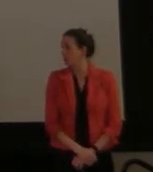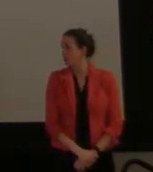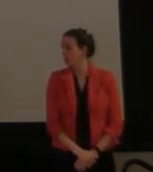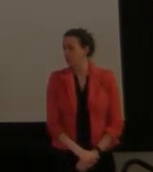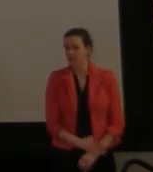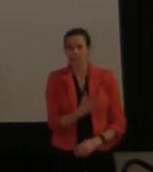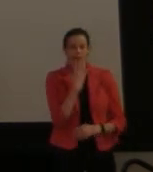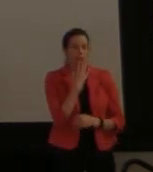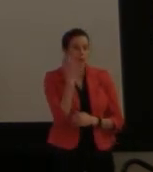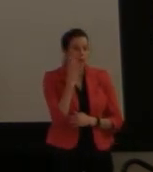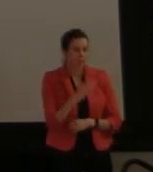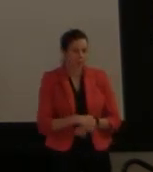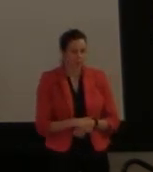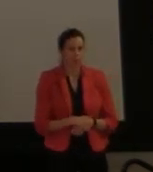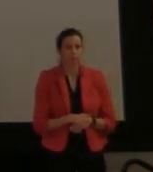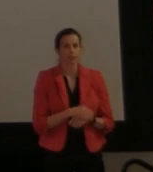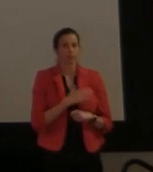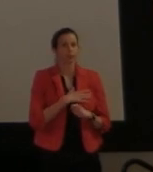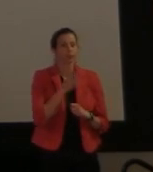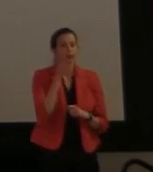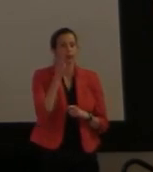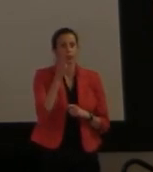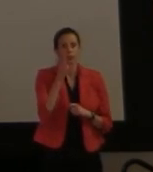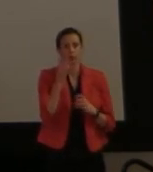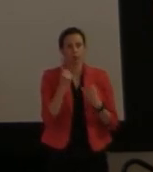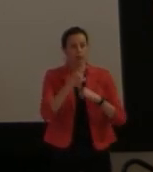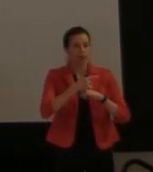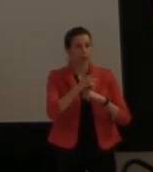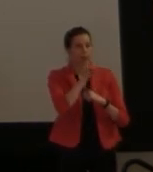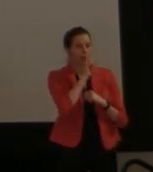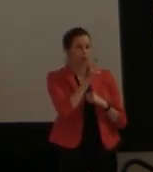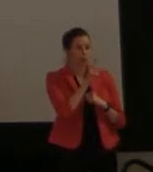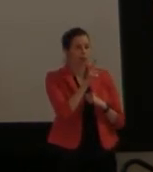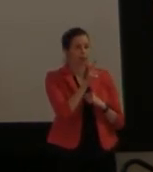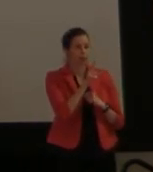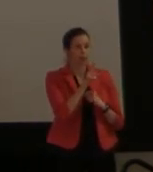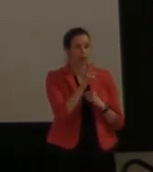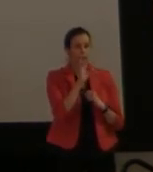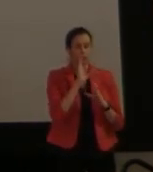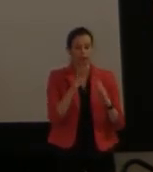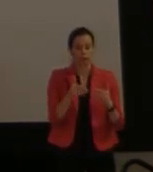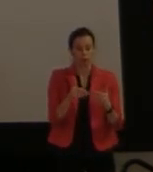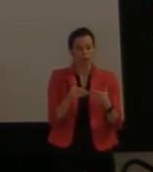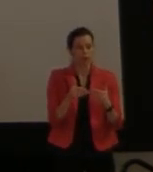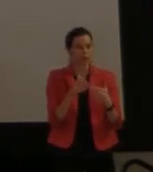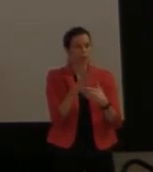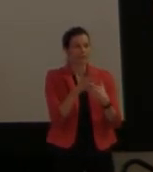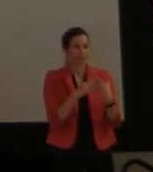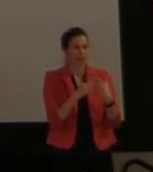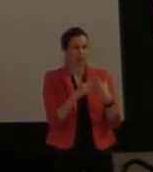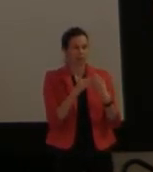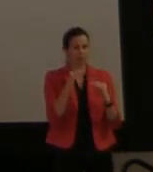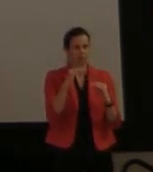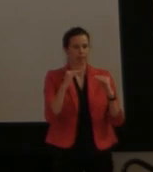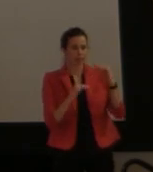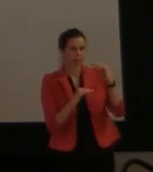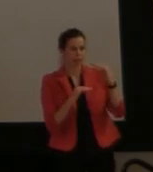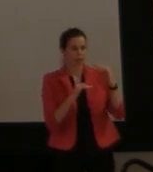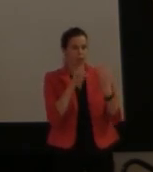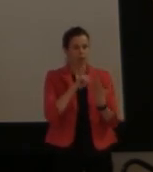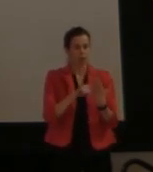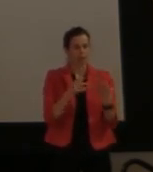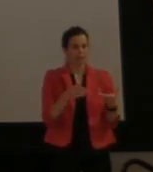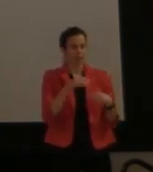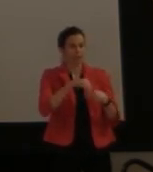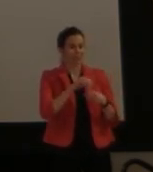So good morning. So my presentation today will really focus on some of the disparities that we see here in